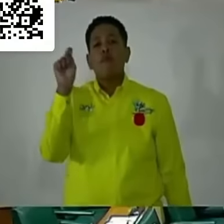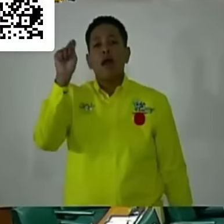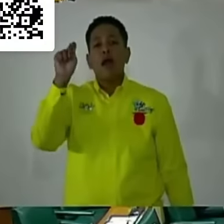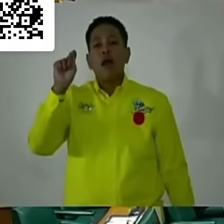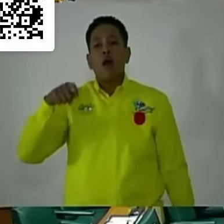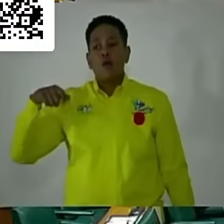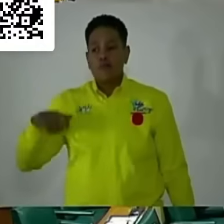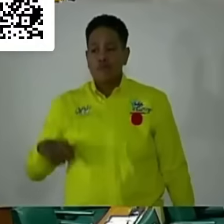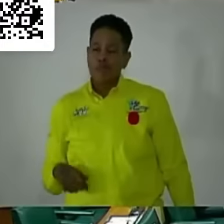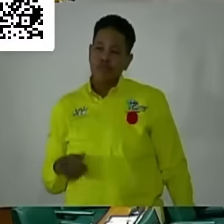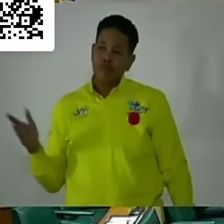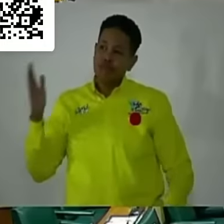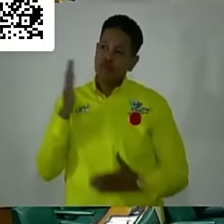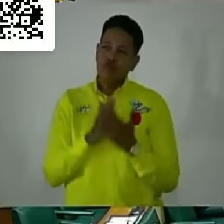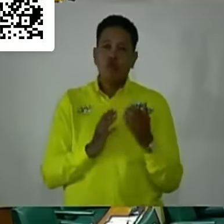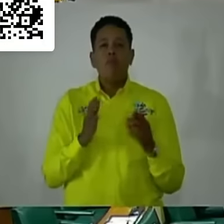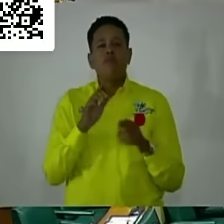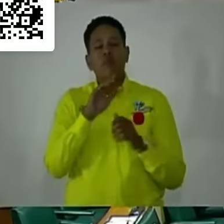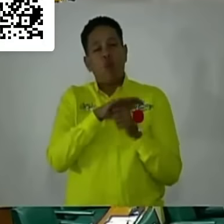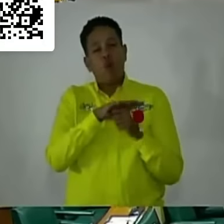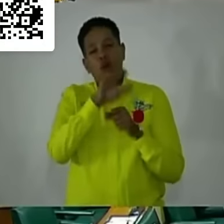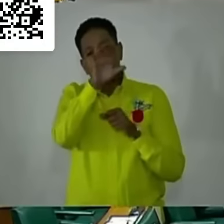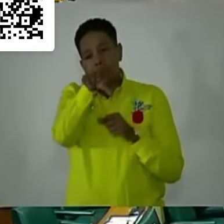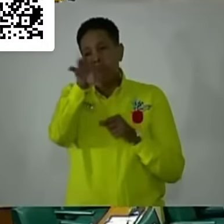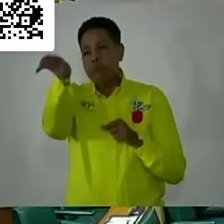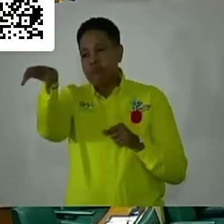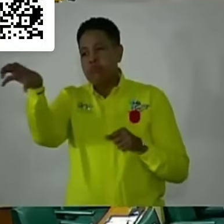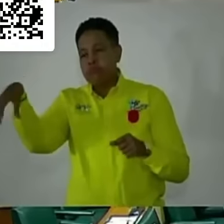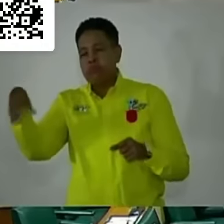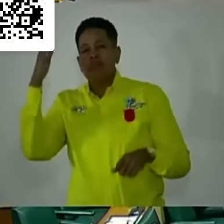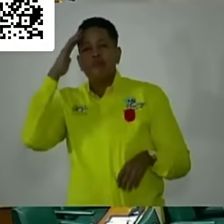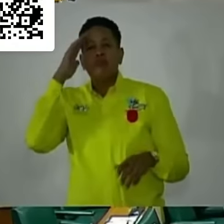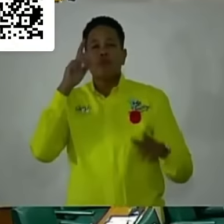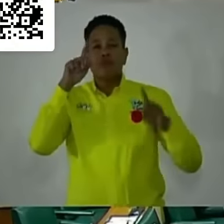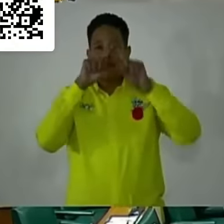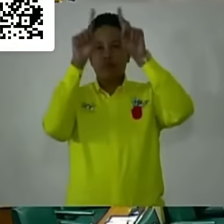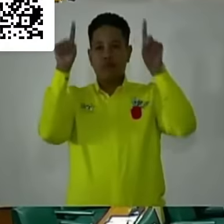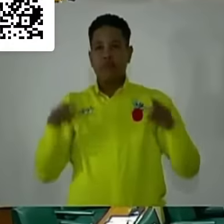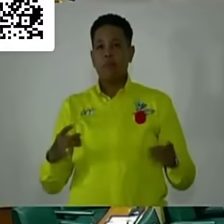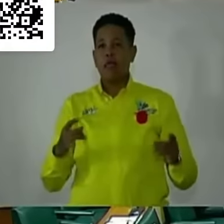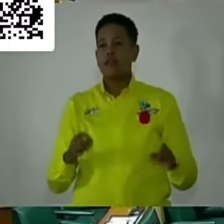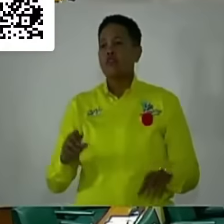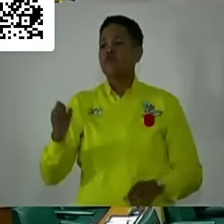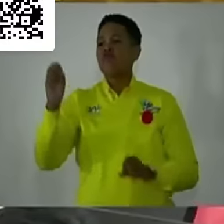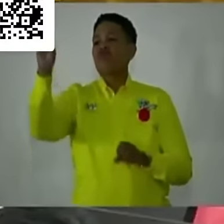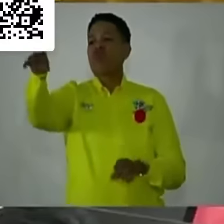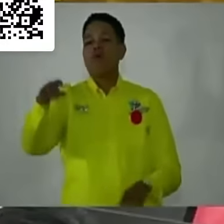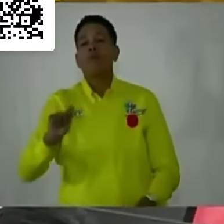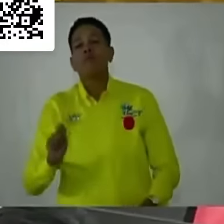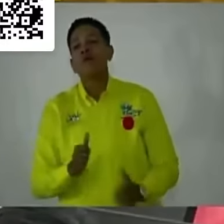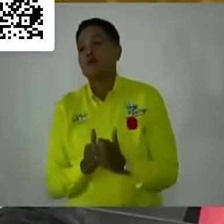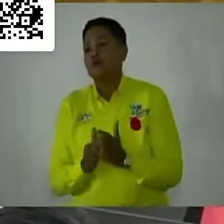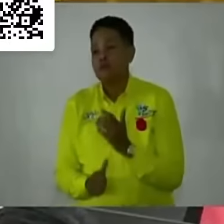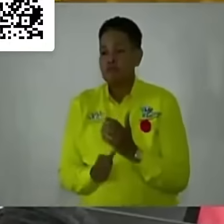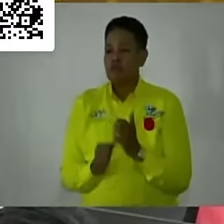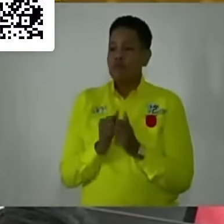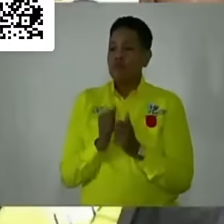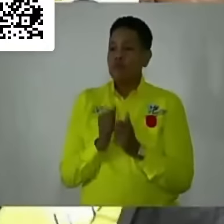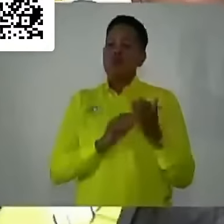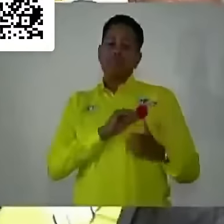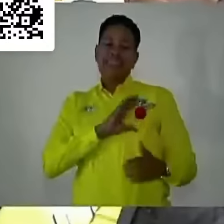facilities at strategic points so that persons can relieve themselves with some amount of